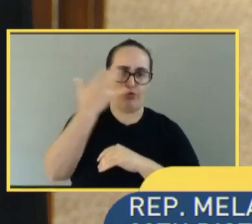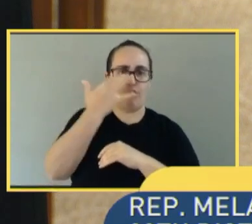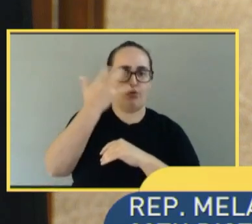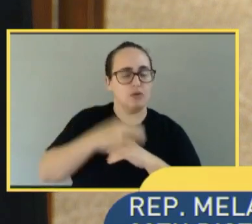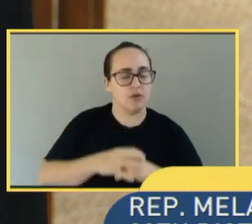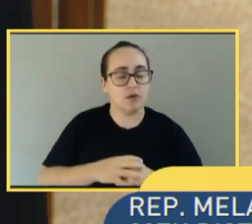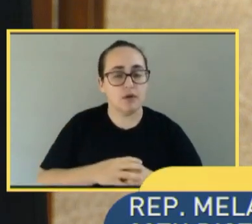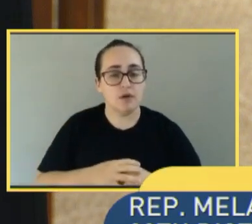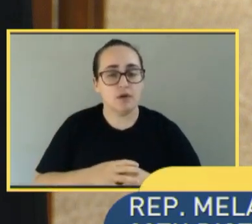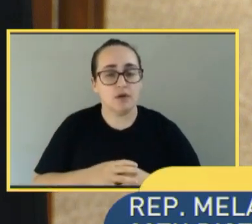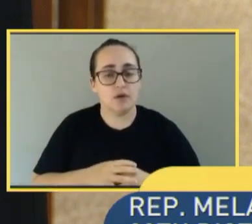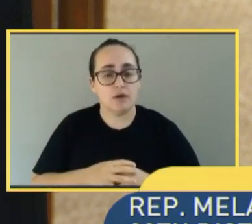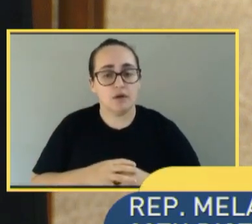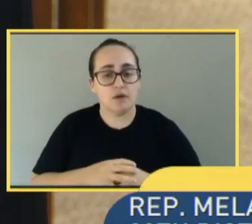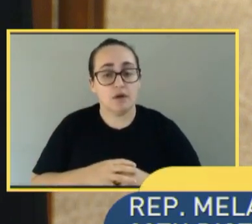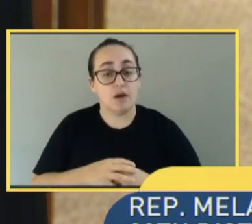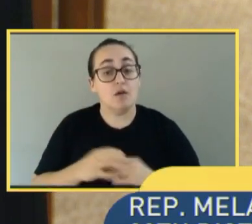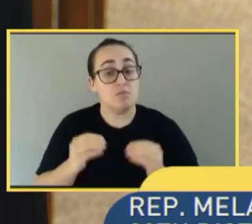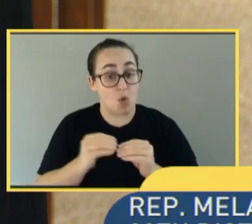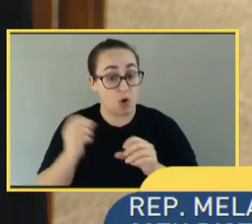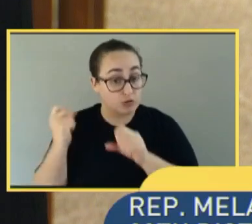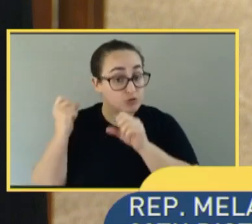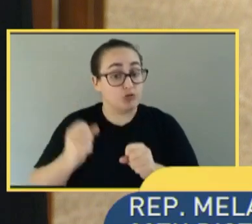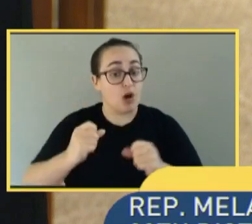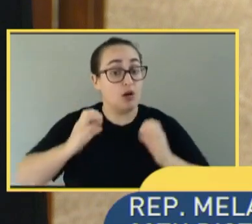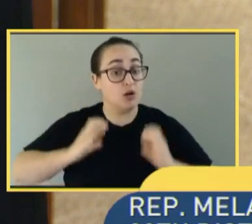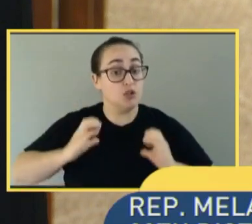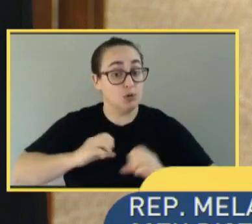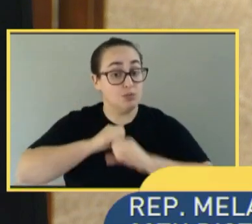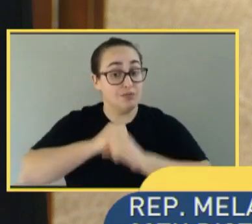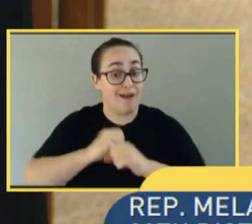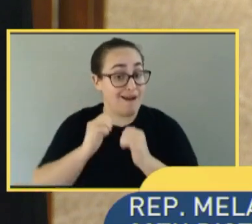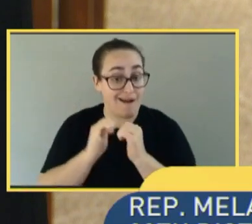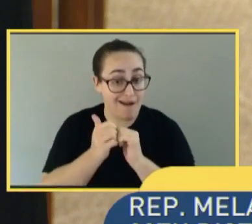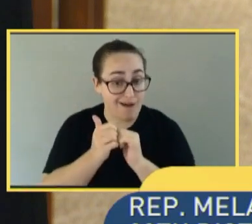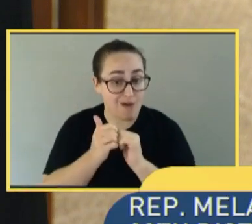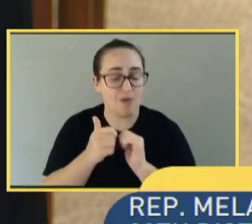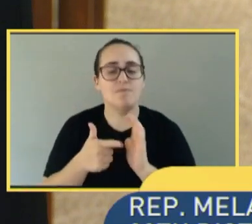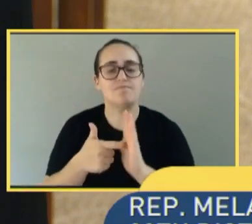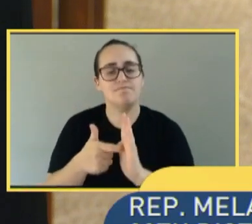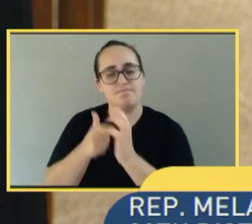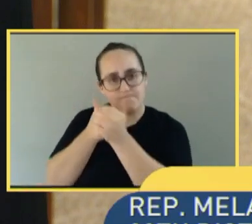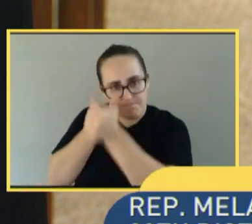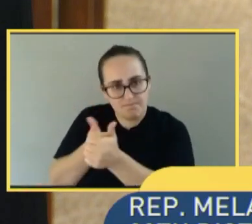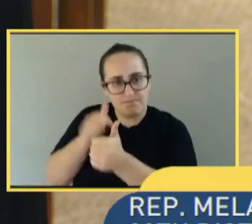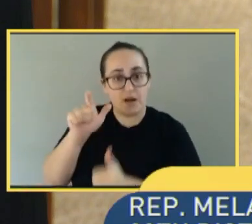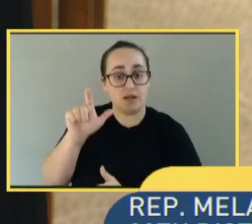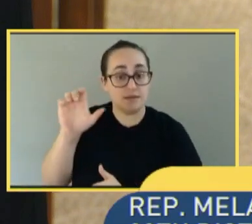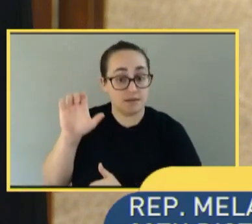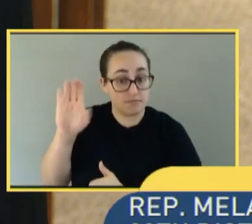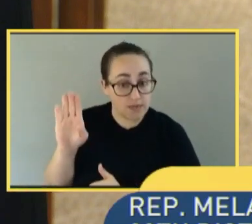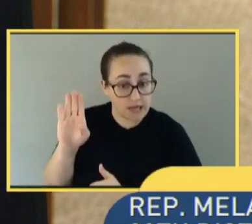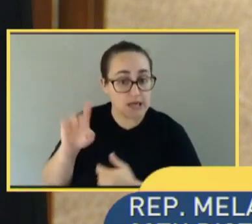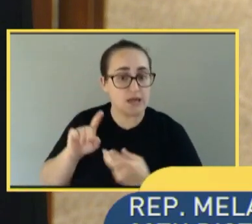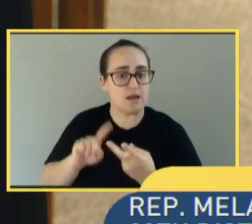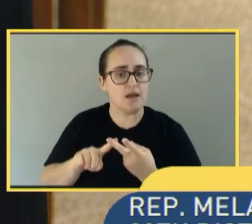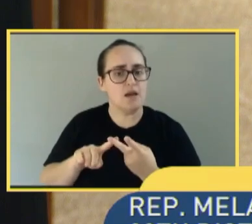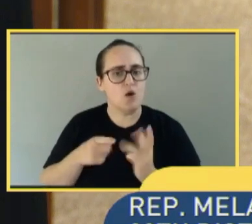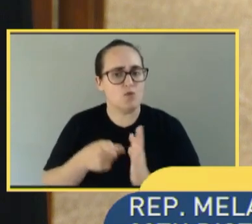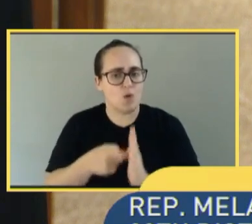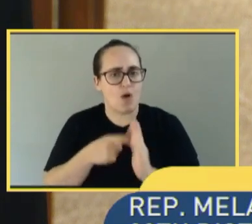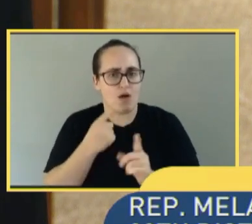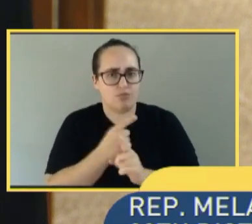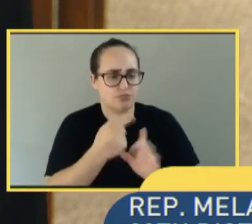Board regulations, ensuring proper labeling, prohibits the sale and use of alcohol,